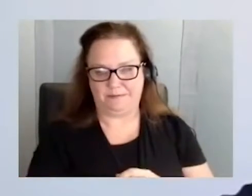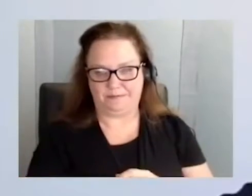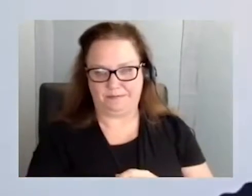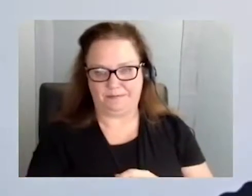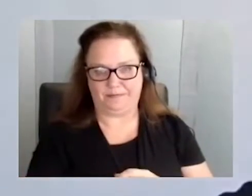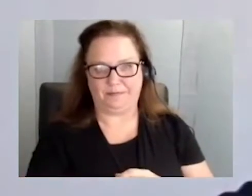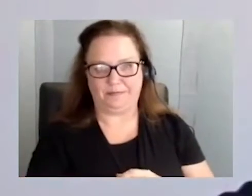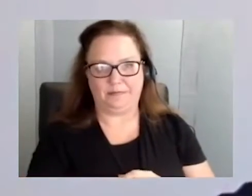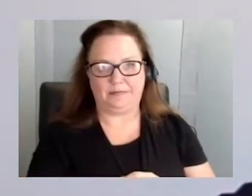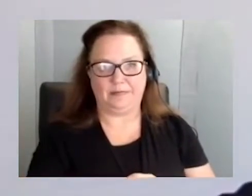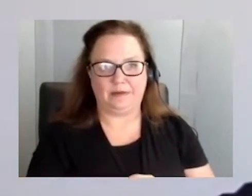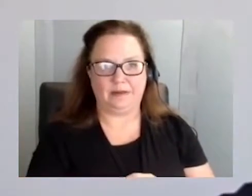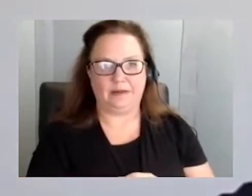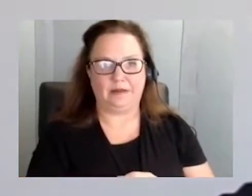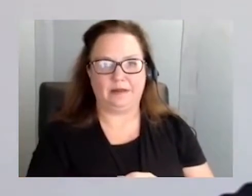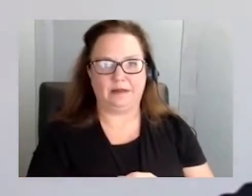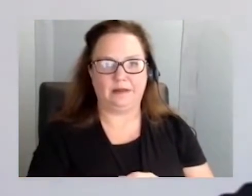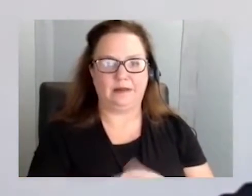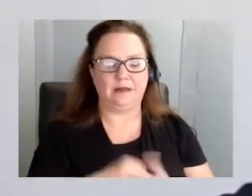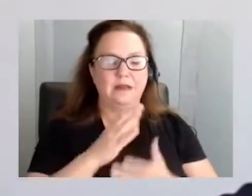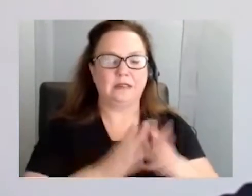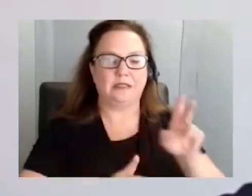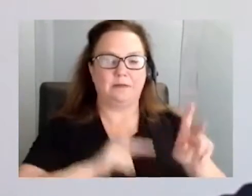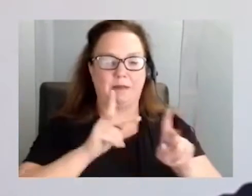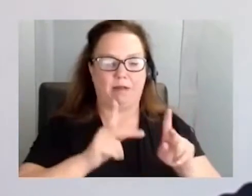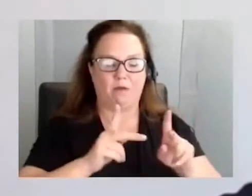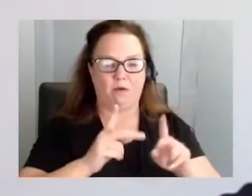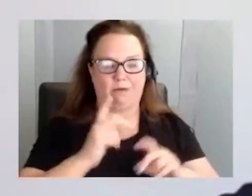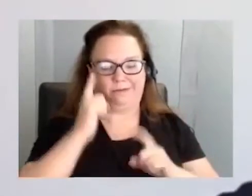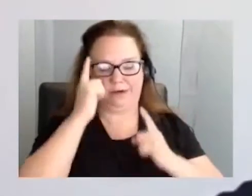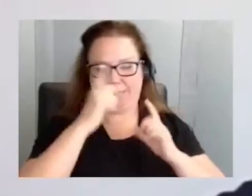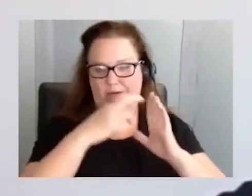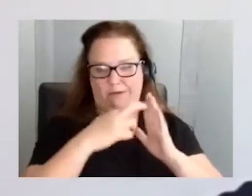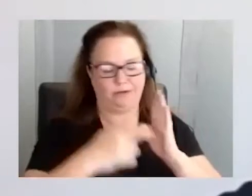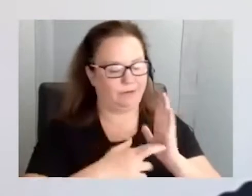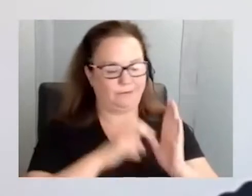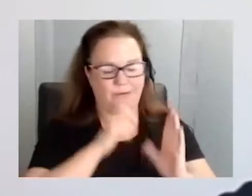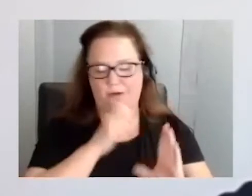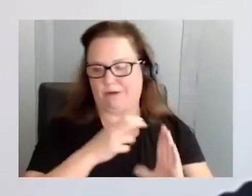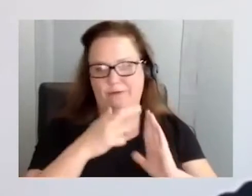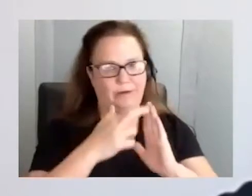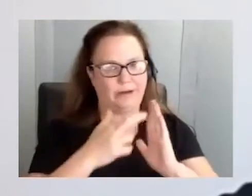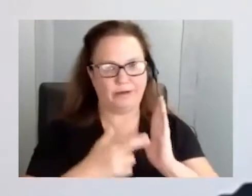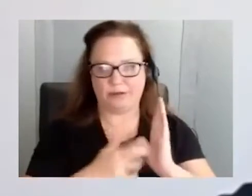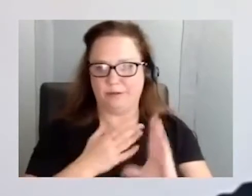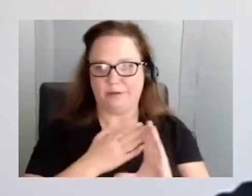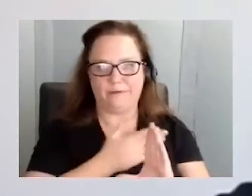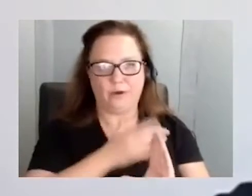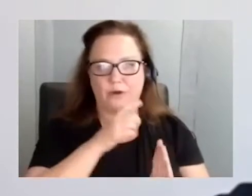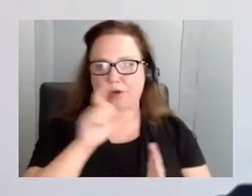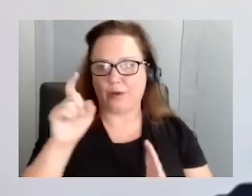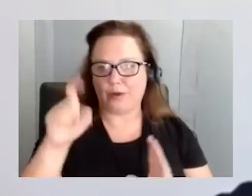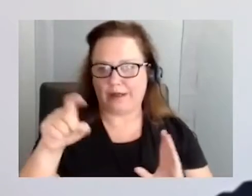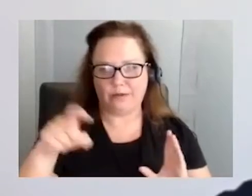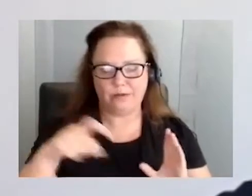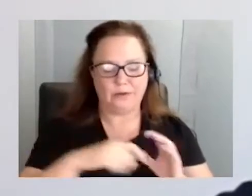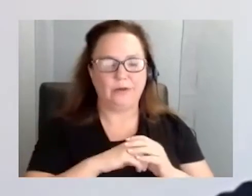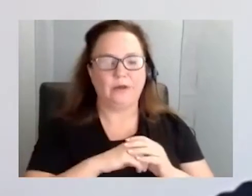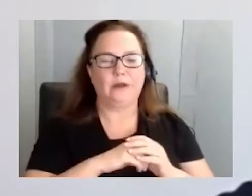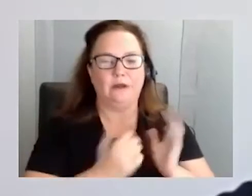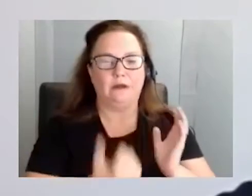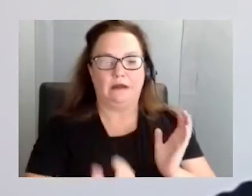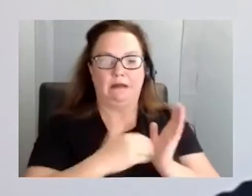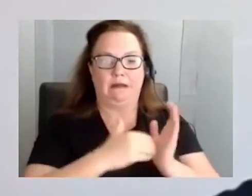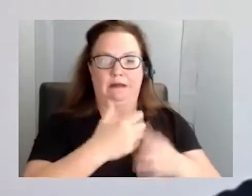Sure. Some people have wondered about registration. You don't have to pre-register for it ahead of time. But again,